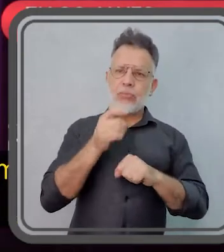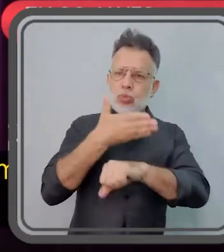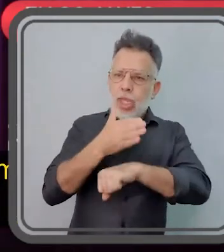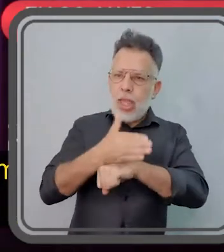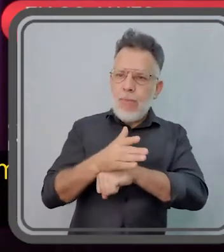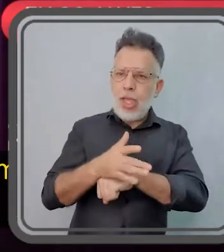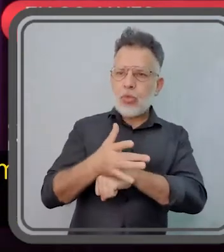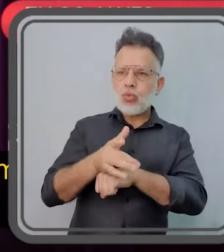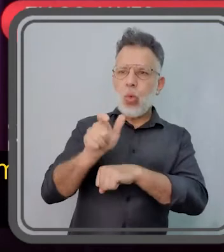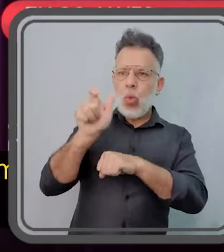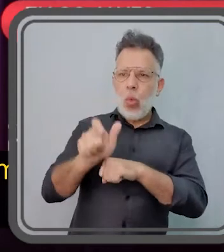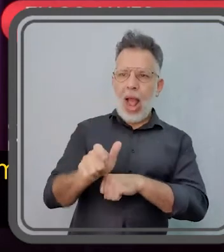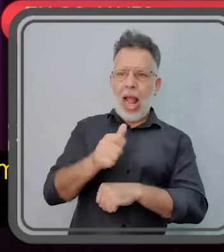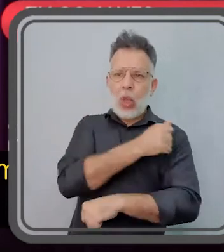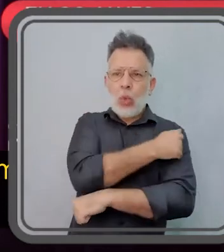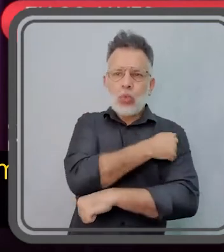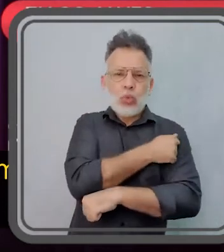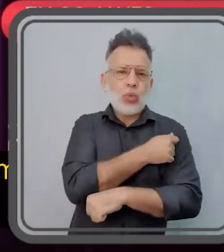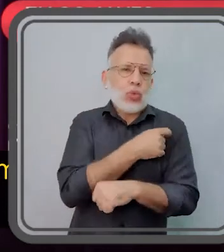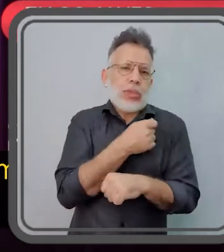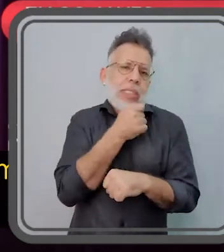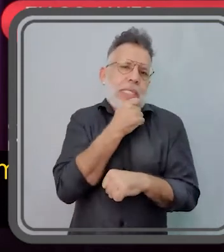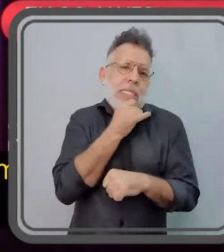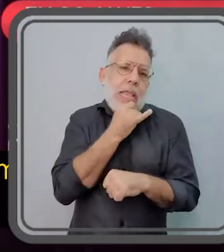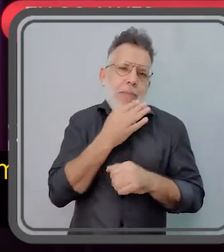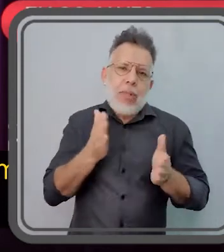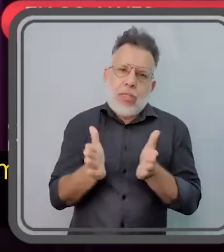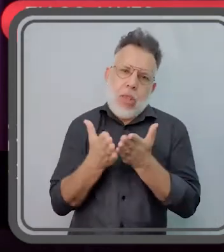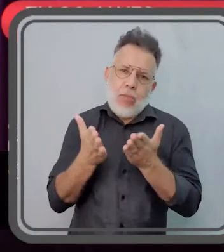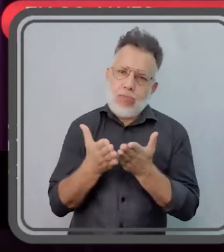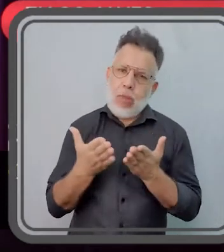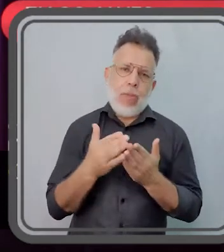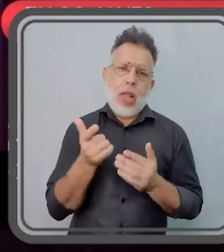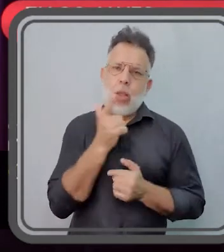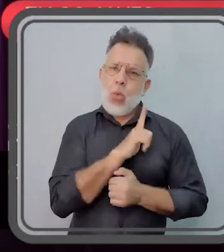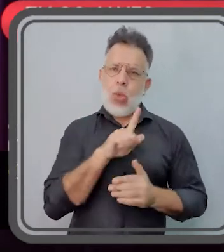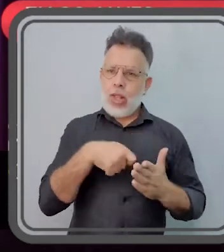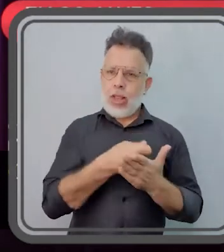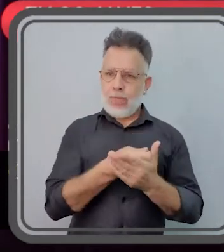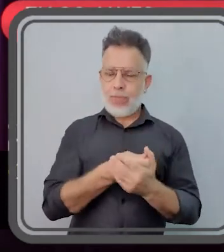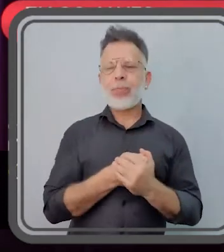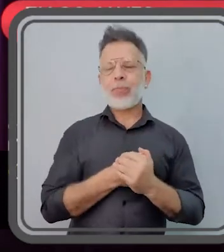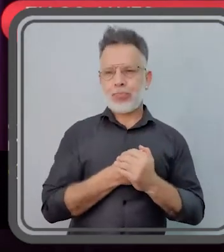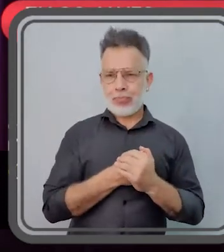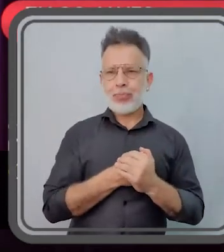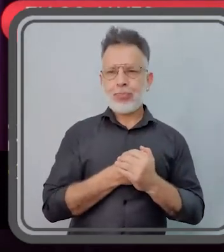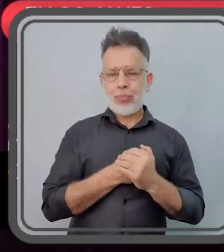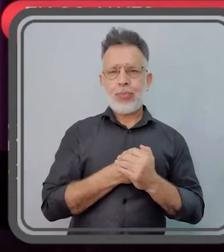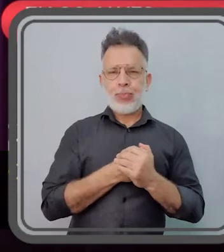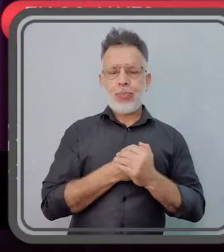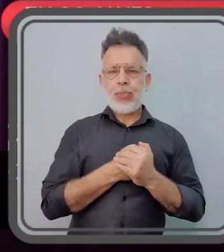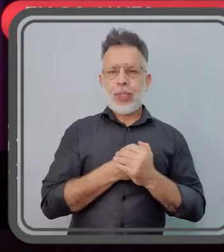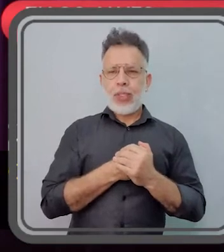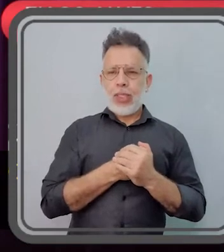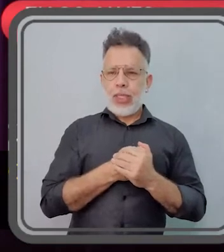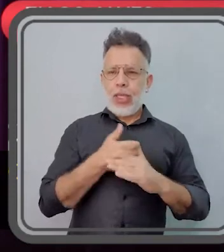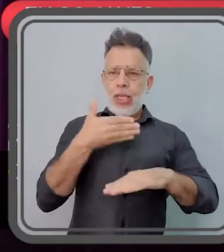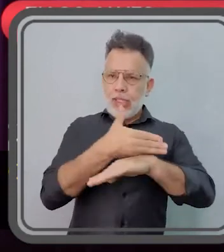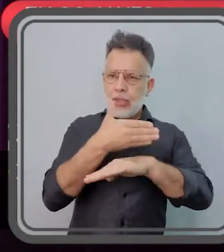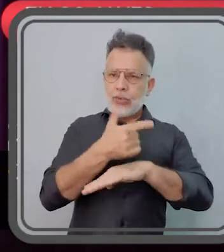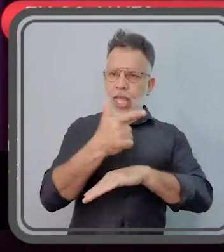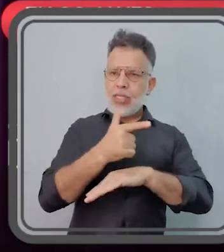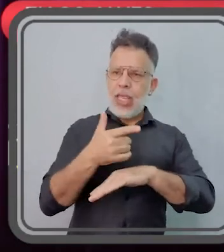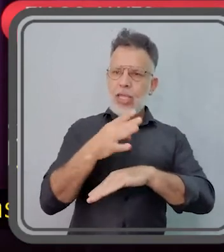also places where more underprivileged students are there who may probably not have that access to technology